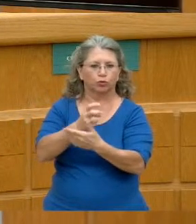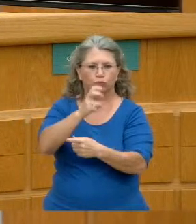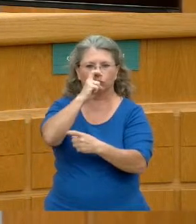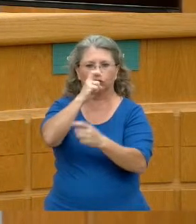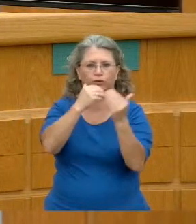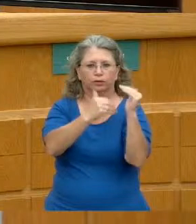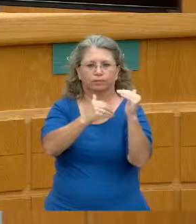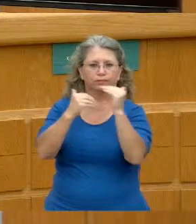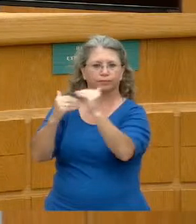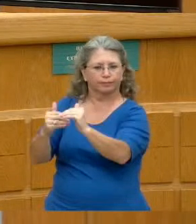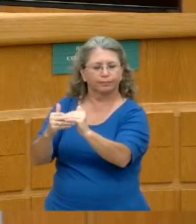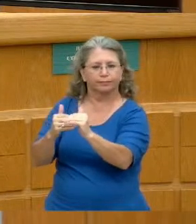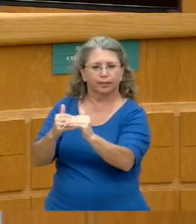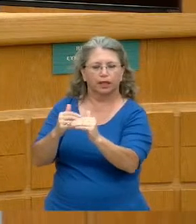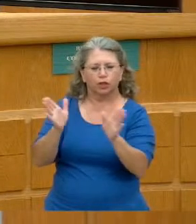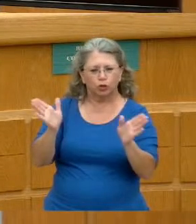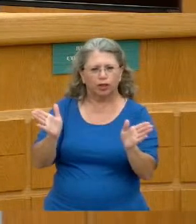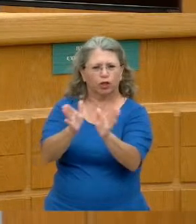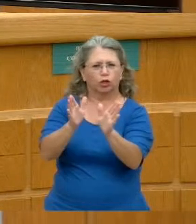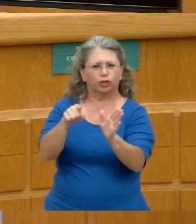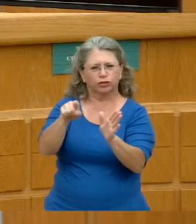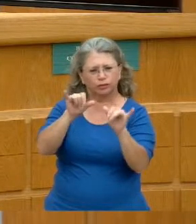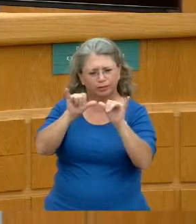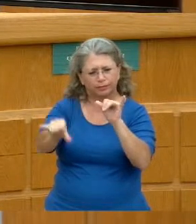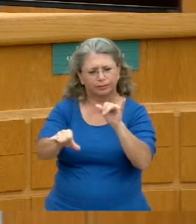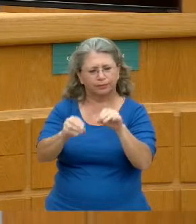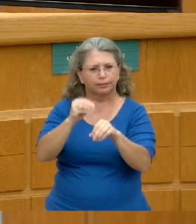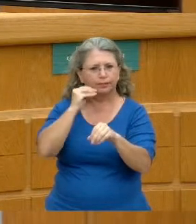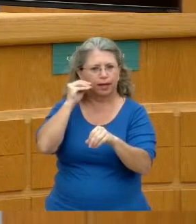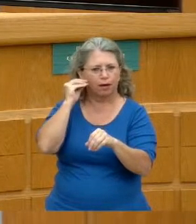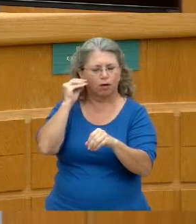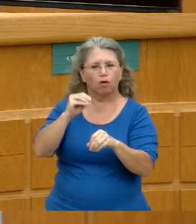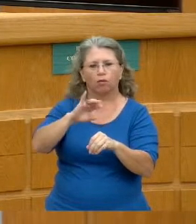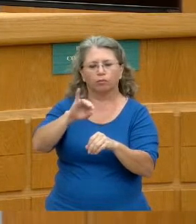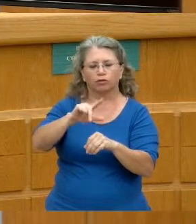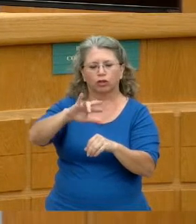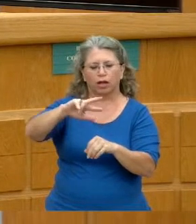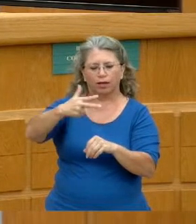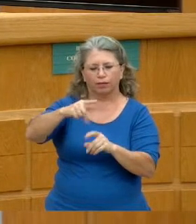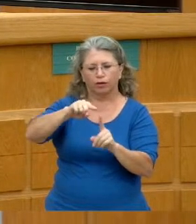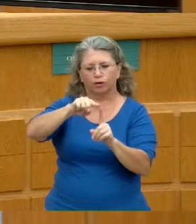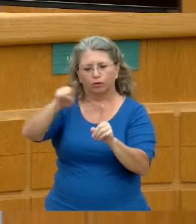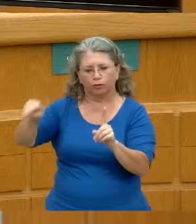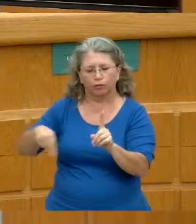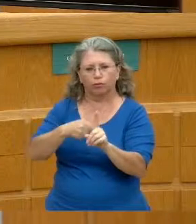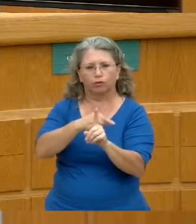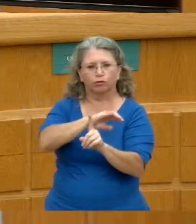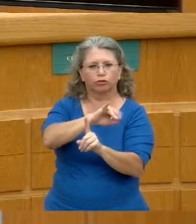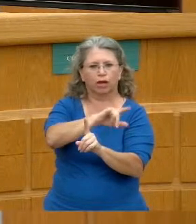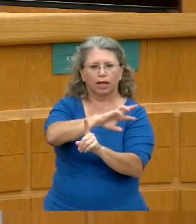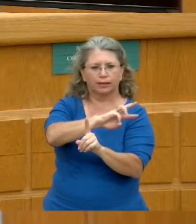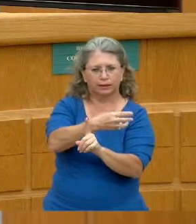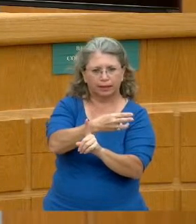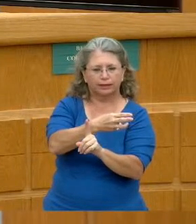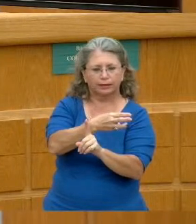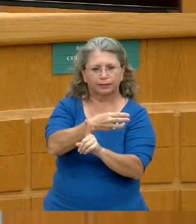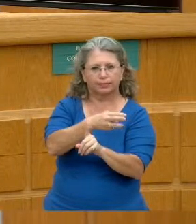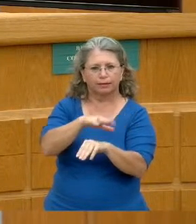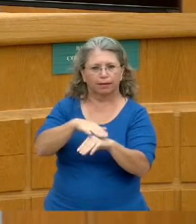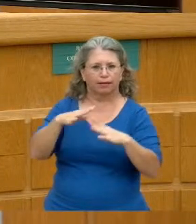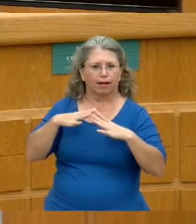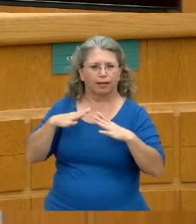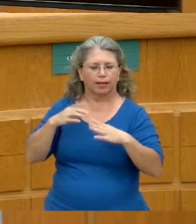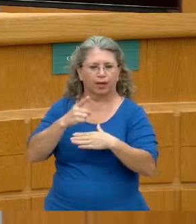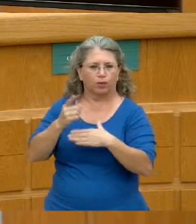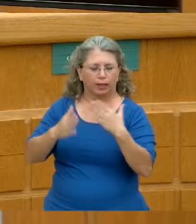home over the 4-day period from the 3rd of July through the 6th of July, this holiday weekend.